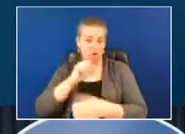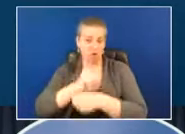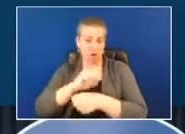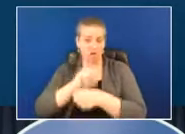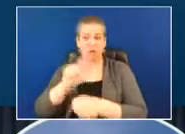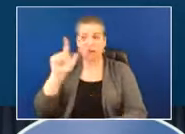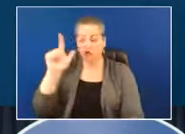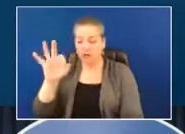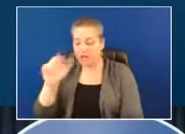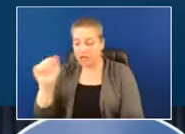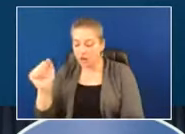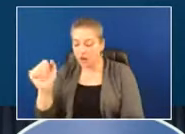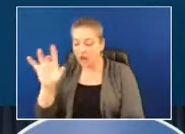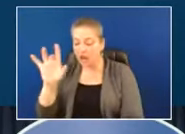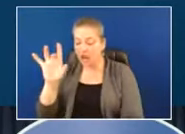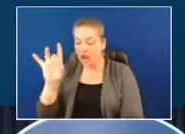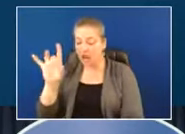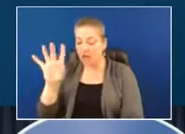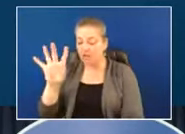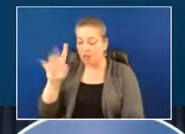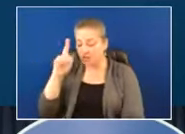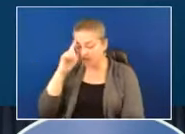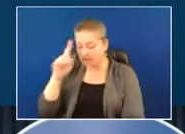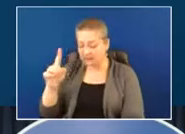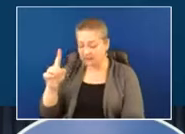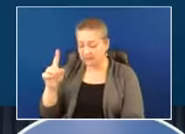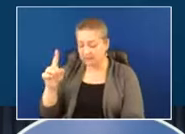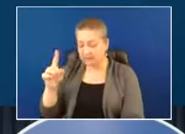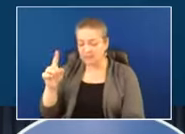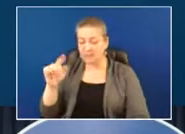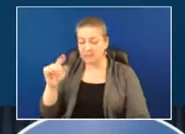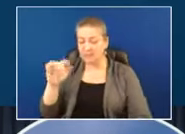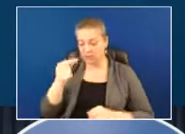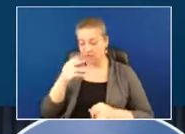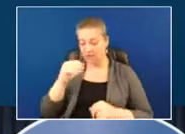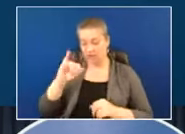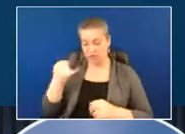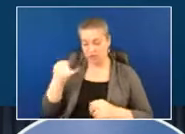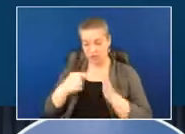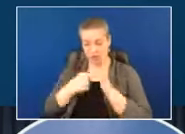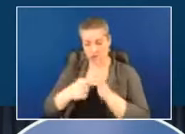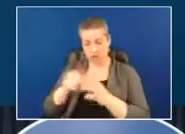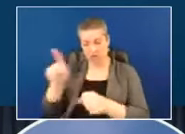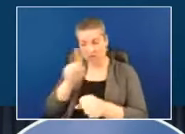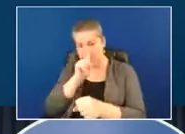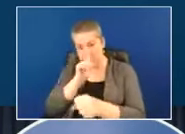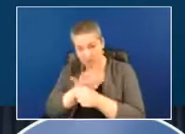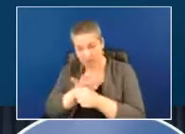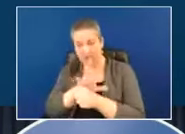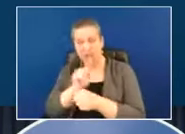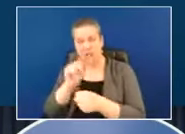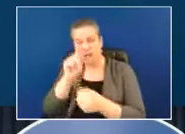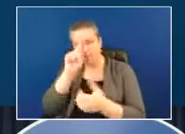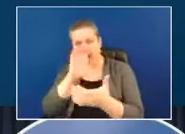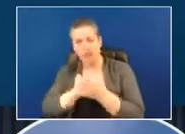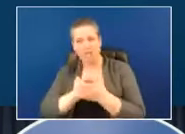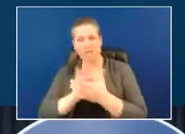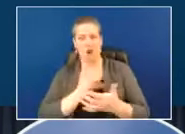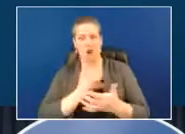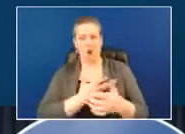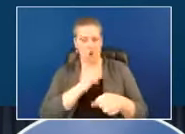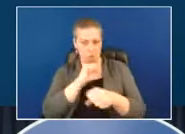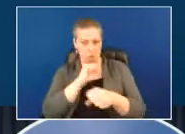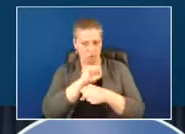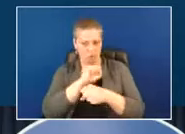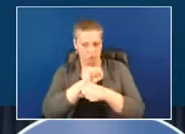$29.84, including benefits. G&J has shown its commitment and its belief in our workforce and providing quality, well-paying jobs